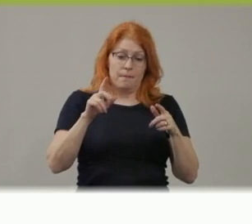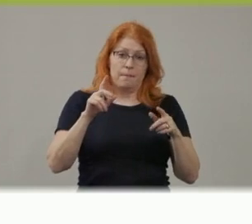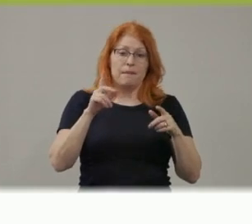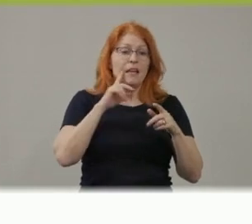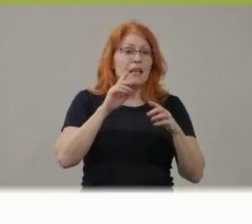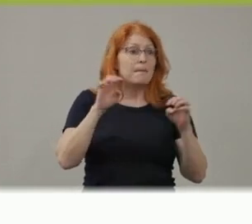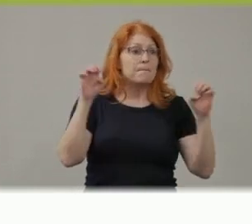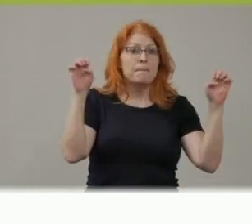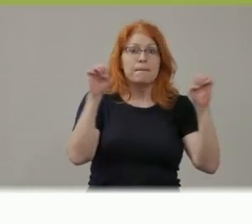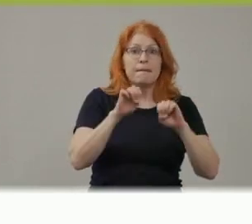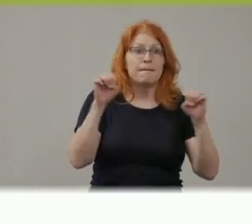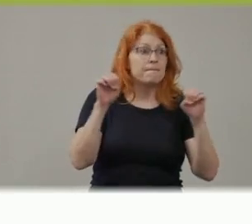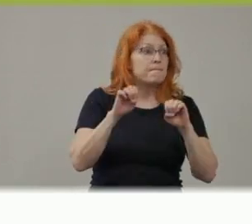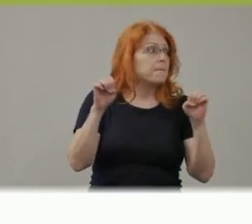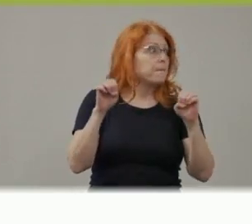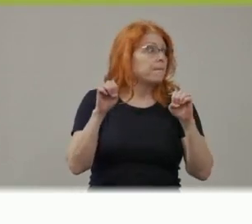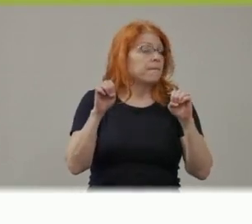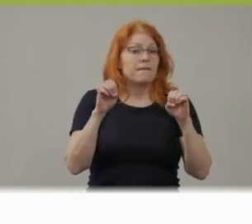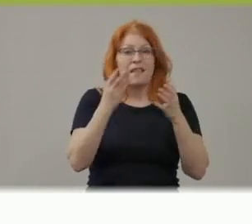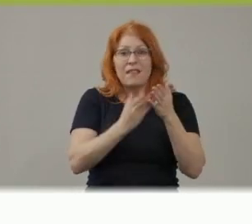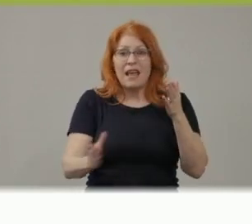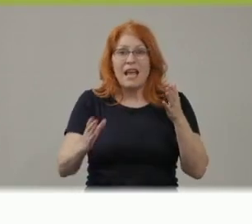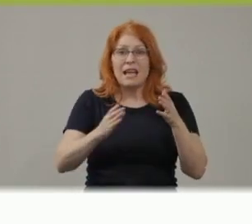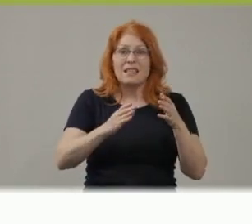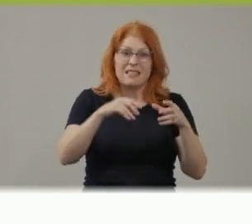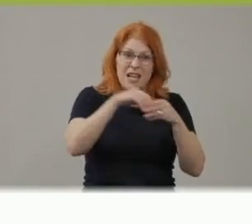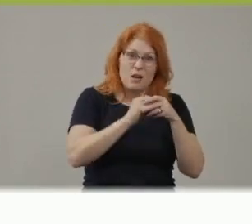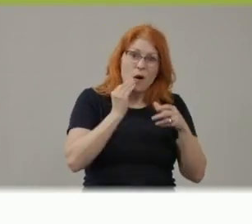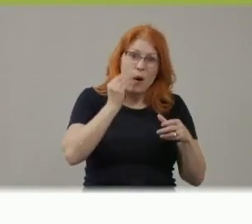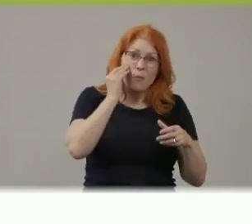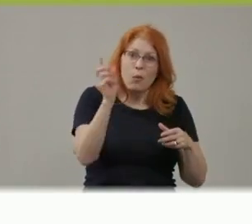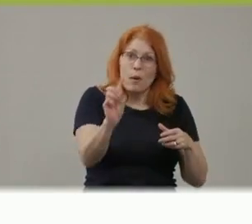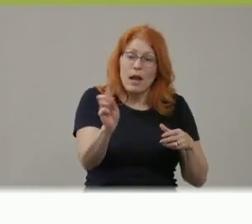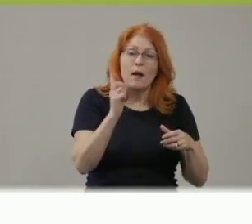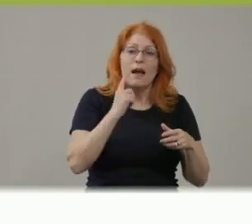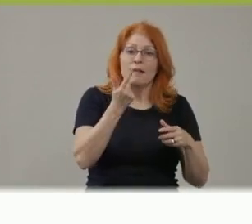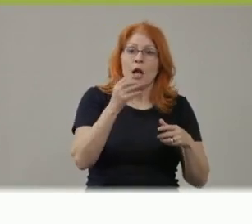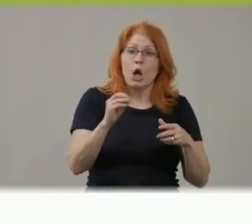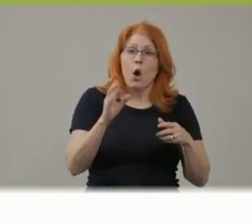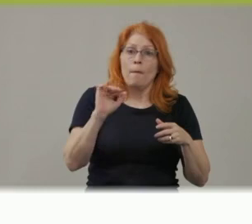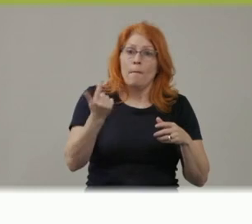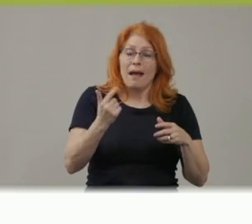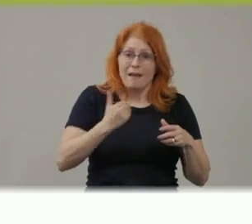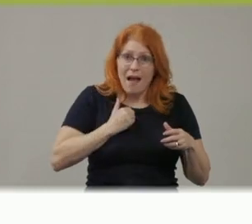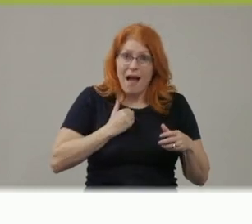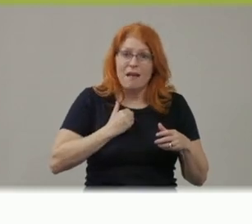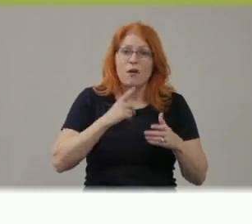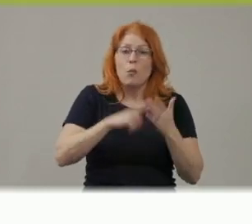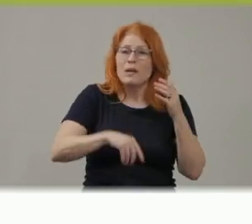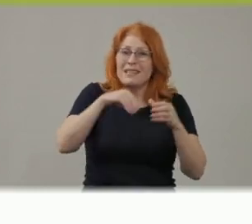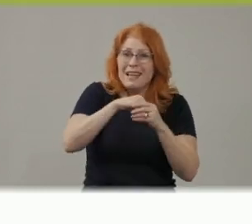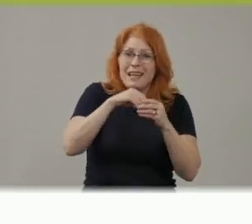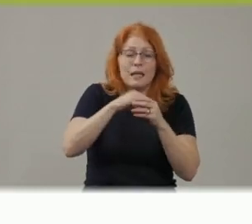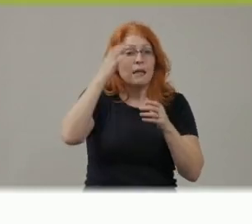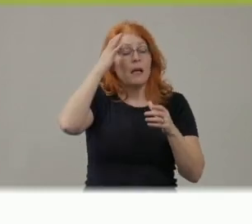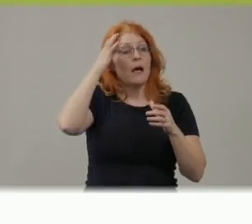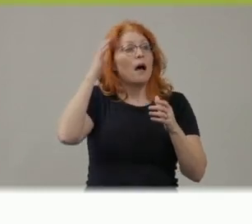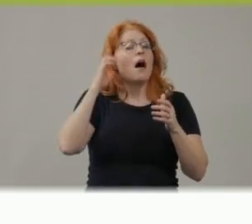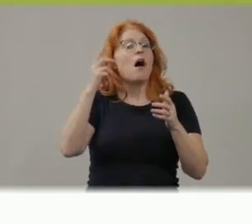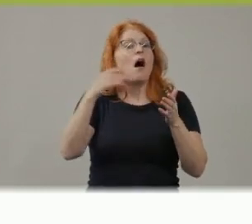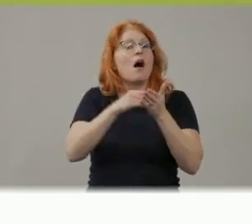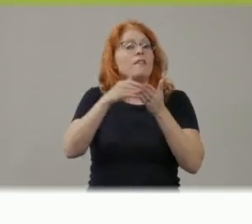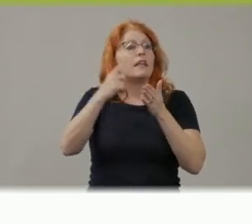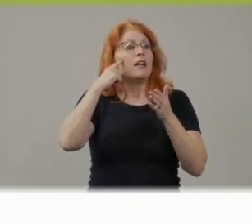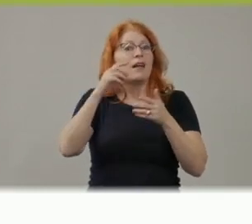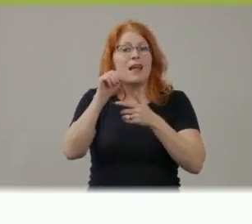our emergency items are kept in our home? Do you have a go bag? What do you keep in your go bag? I hear a lot of times people say they